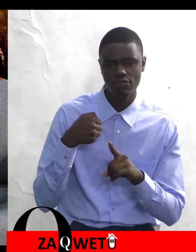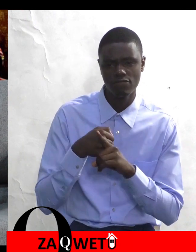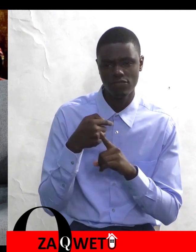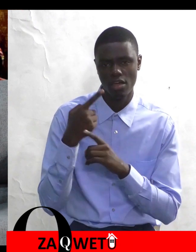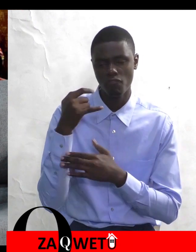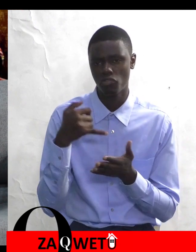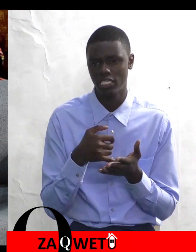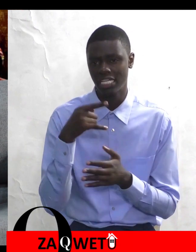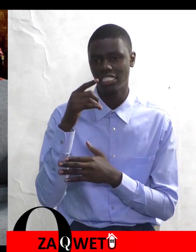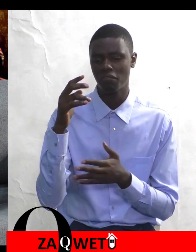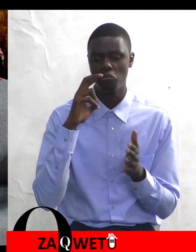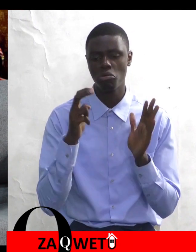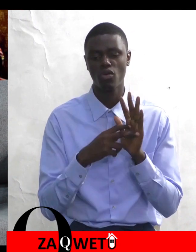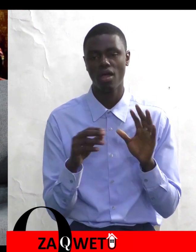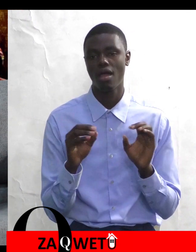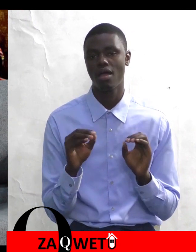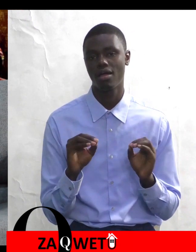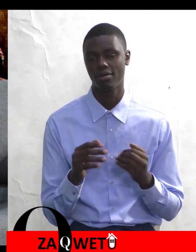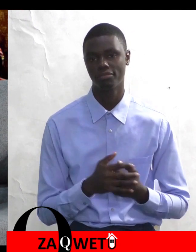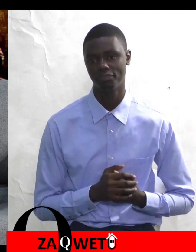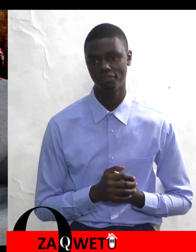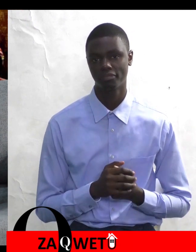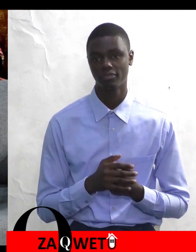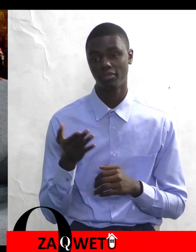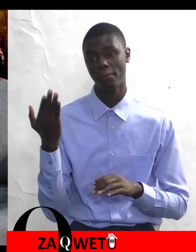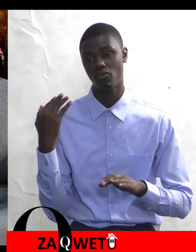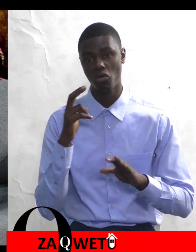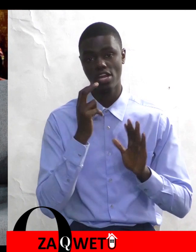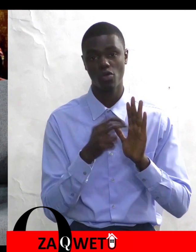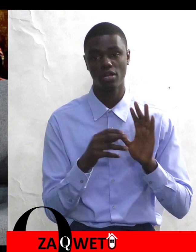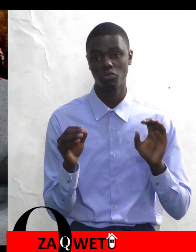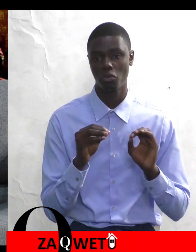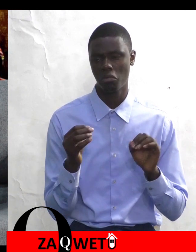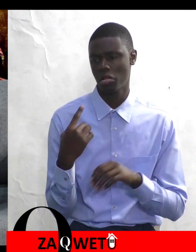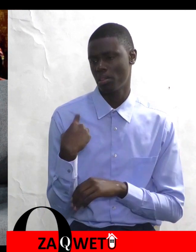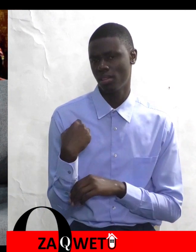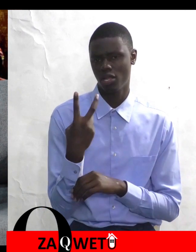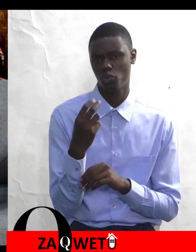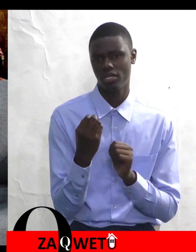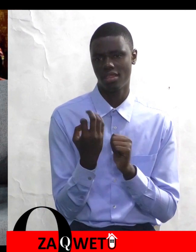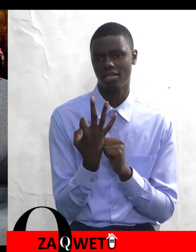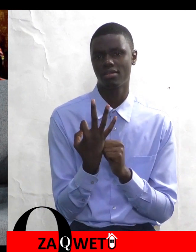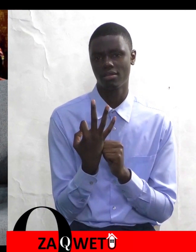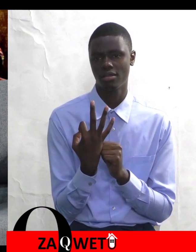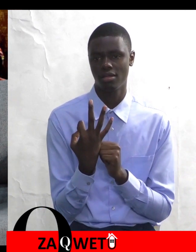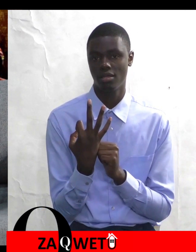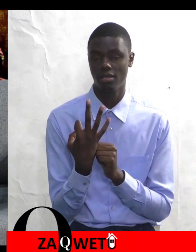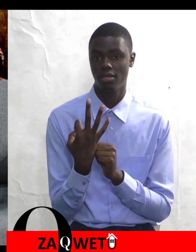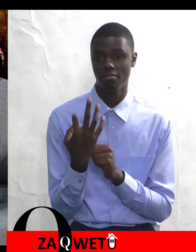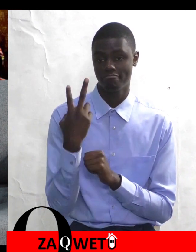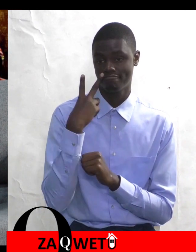disability. Yeah, I've been fighting so much for it. I was recognized. Yeah, so I was recognized just the other day